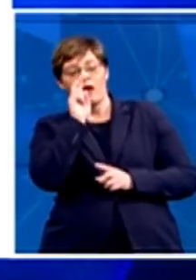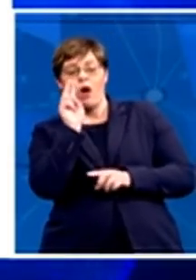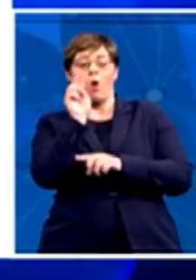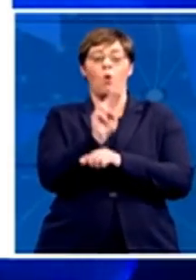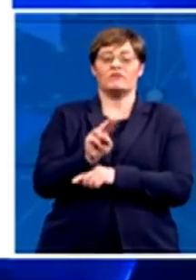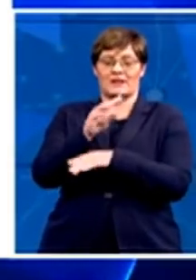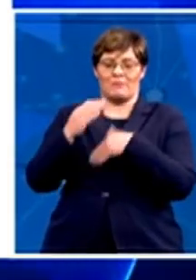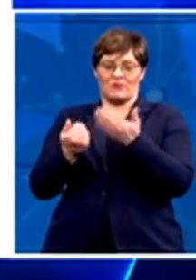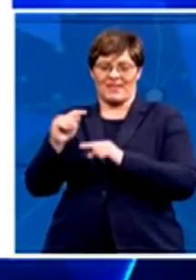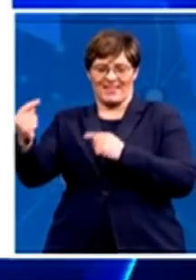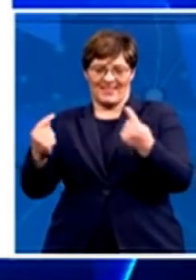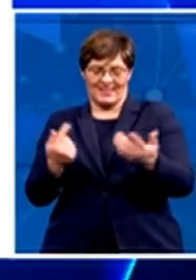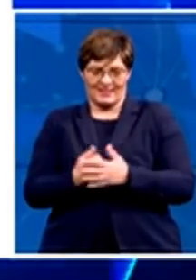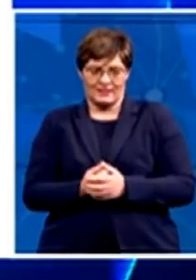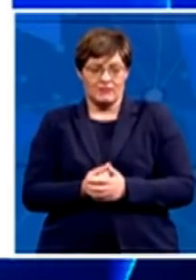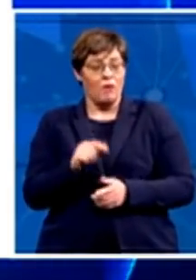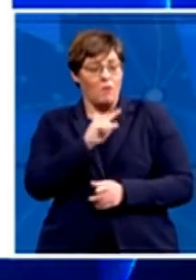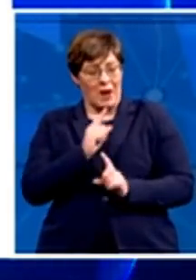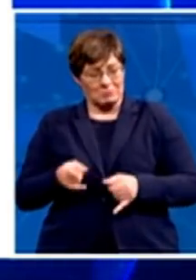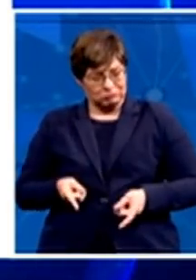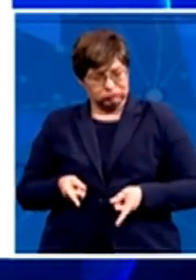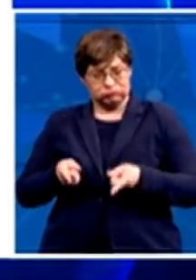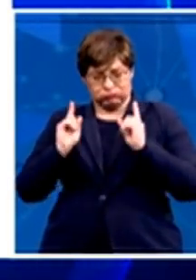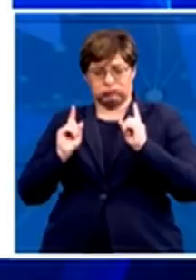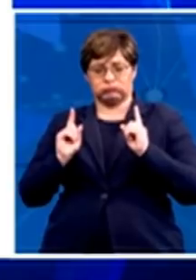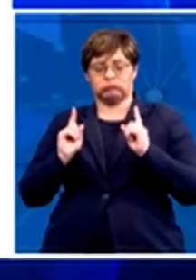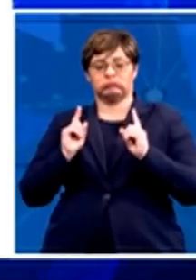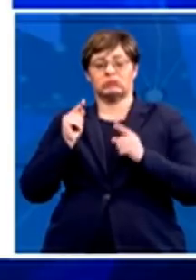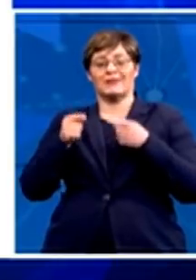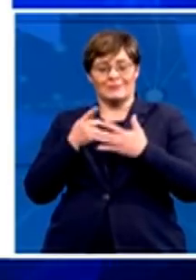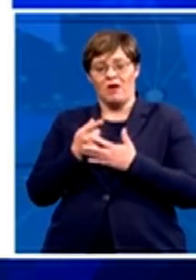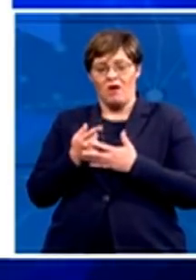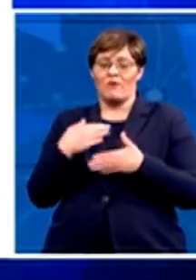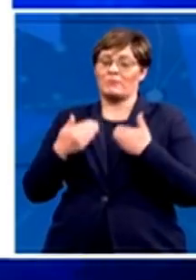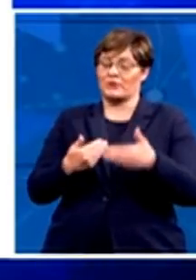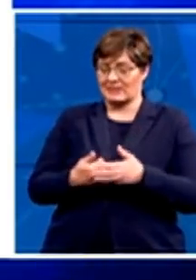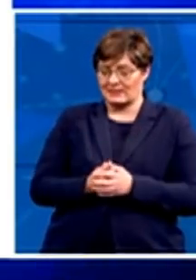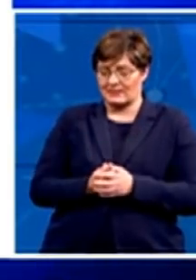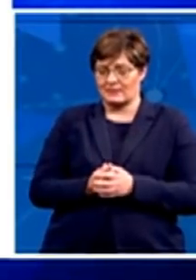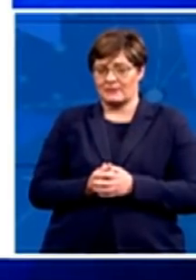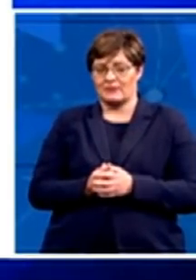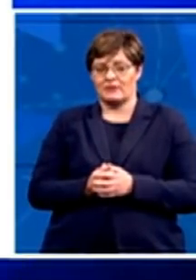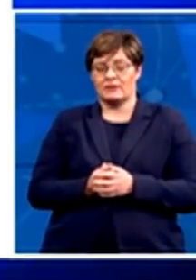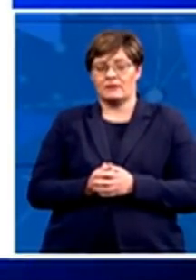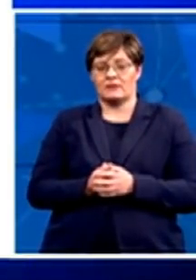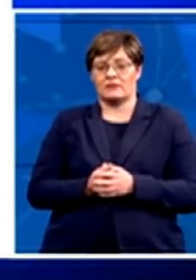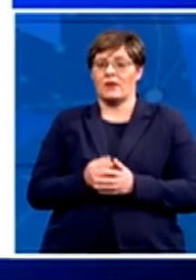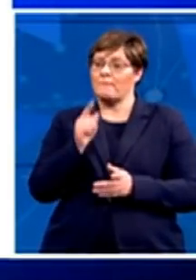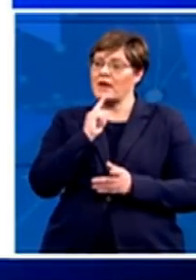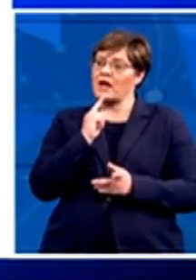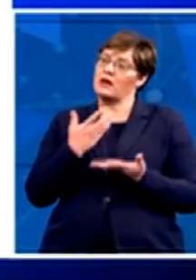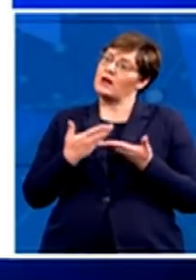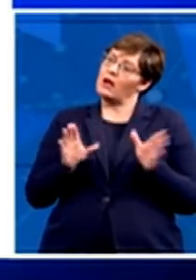serious implications of this process, it follows that it can't be open-ended. Often in our ordinary